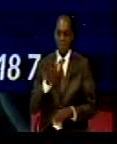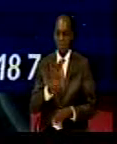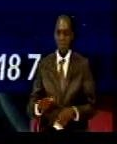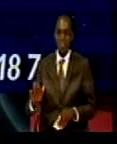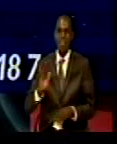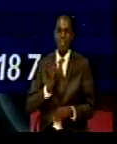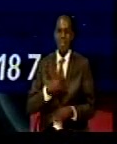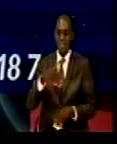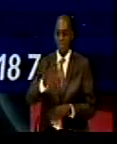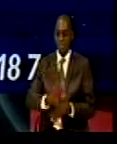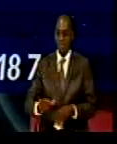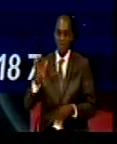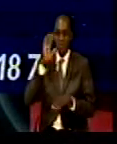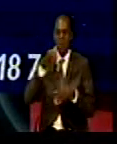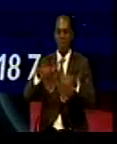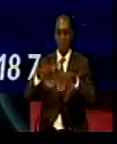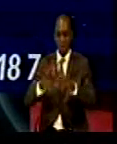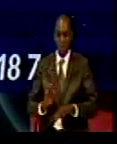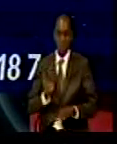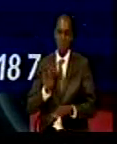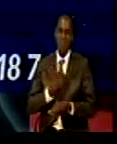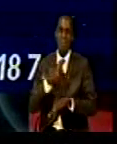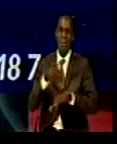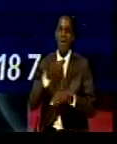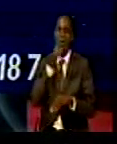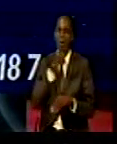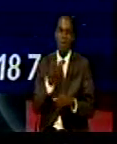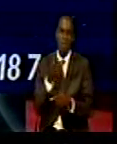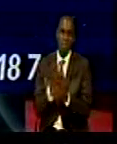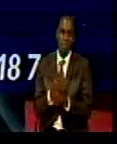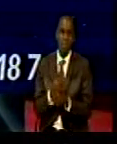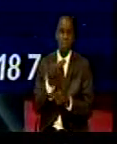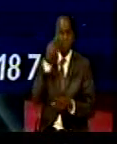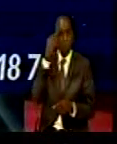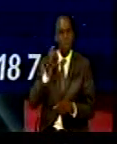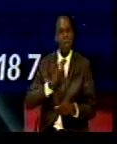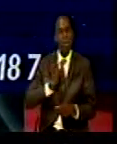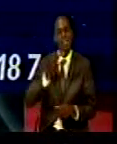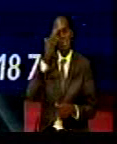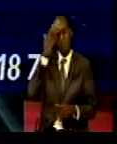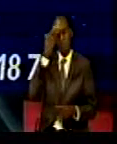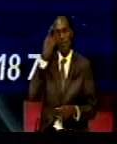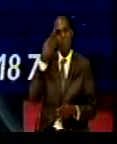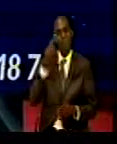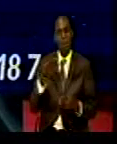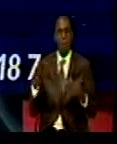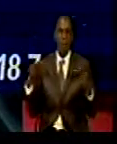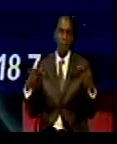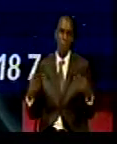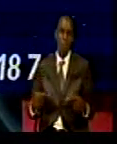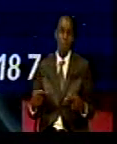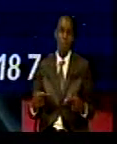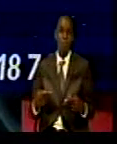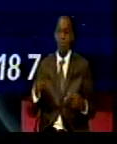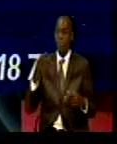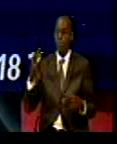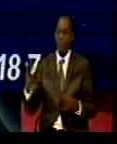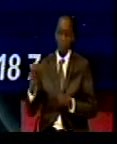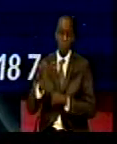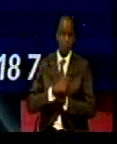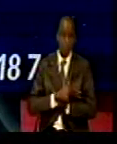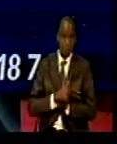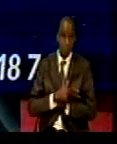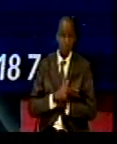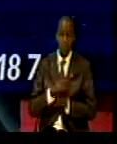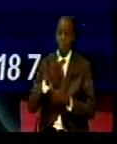will bury us because I know the sleepless nights 3 days, one week,